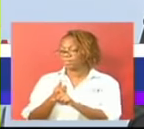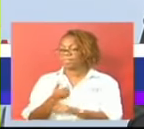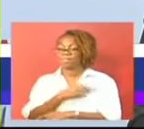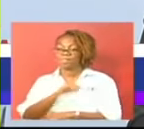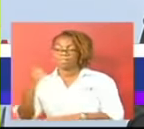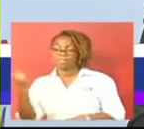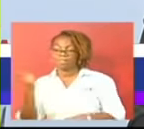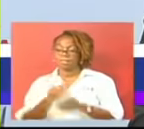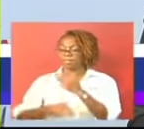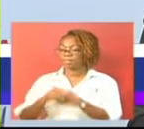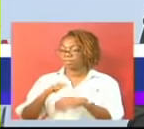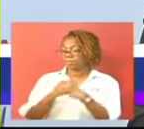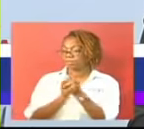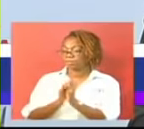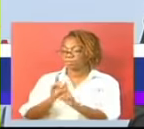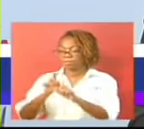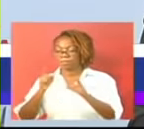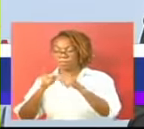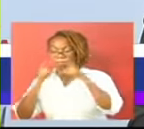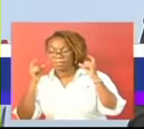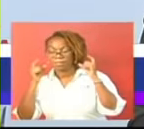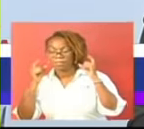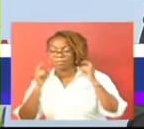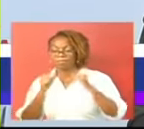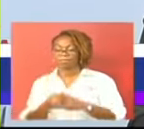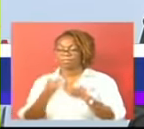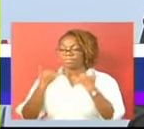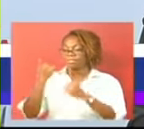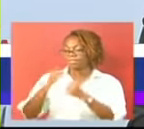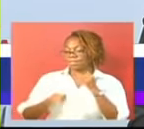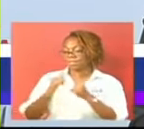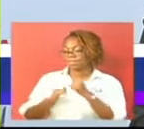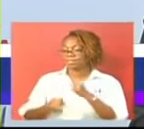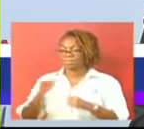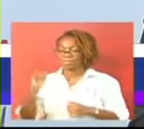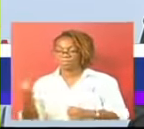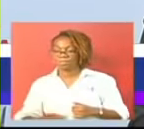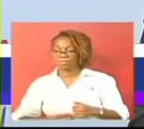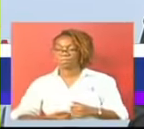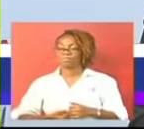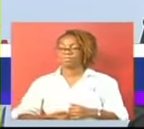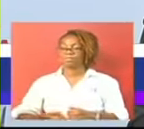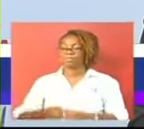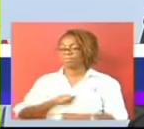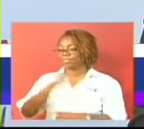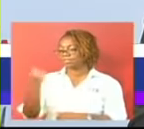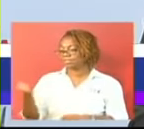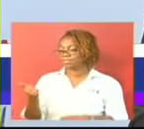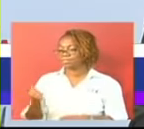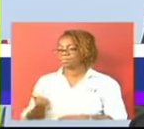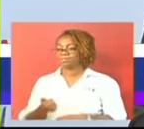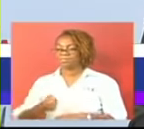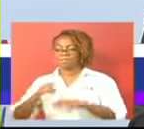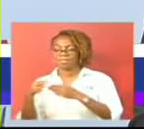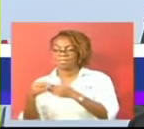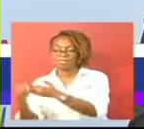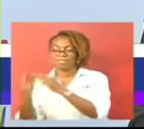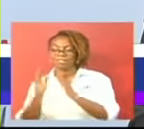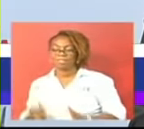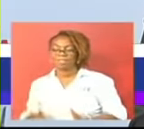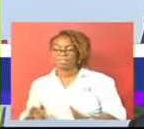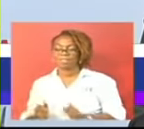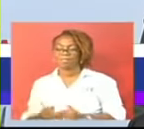Wash your hands, watch your distance, and wear your mask. As we close, we invite you to view another leader in our series of Voices